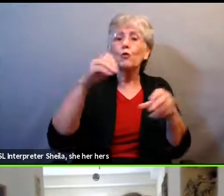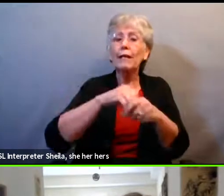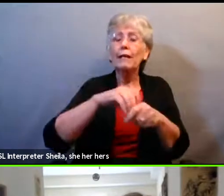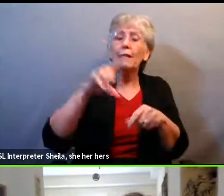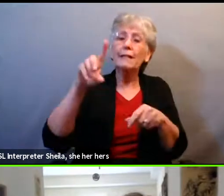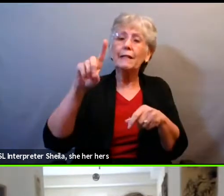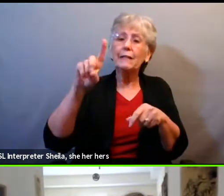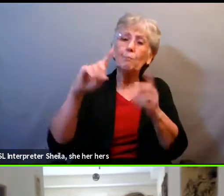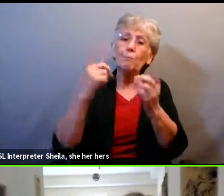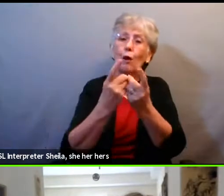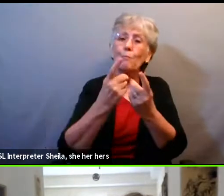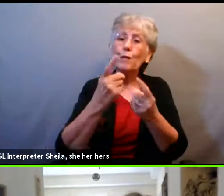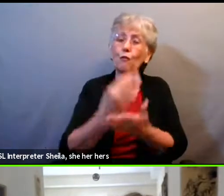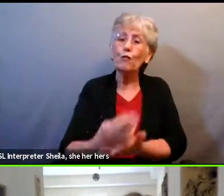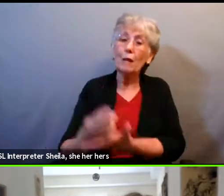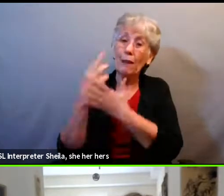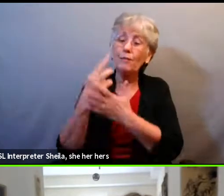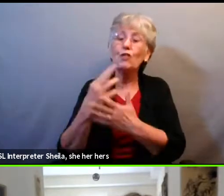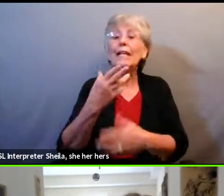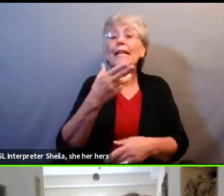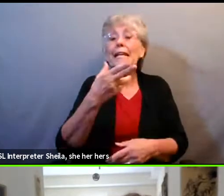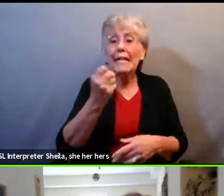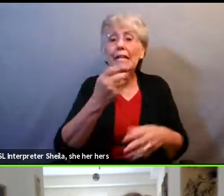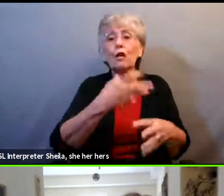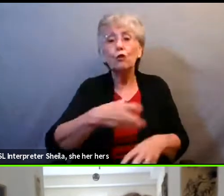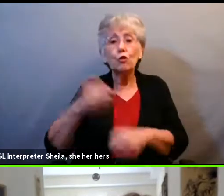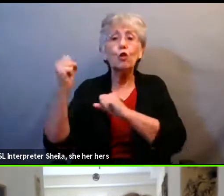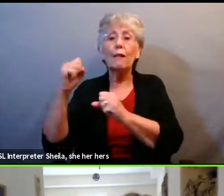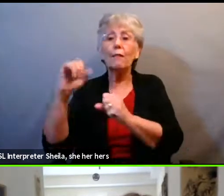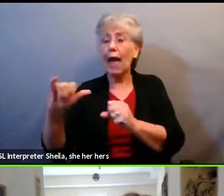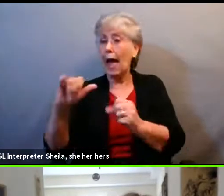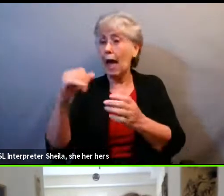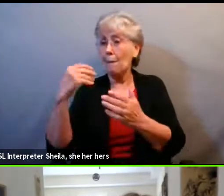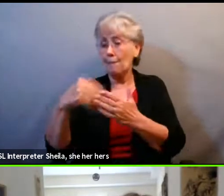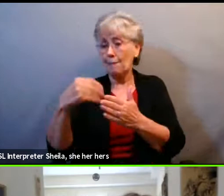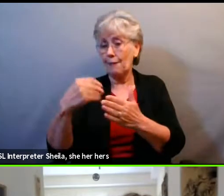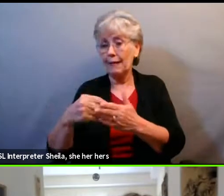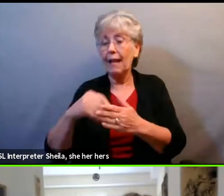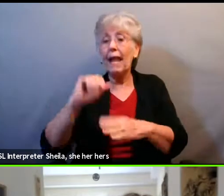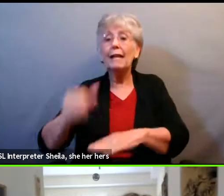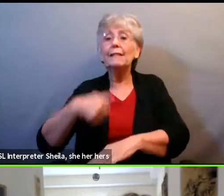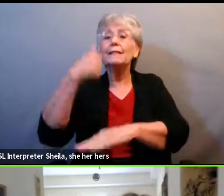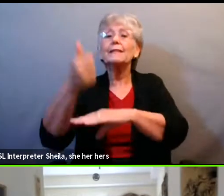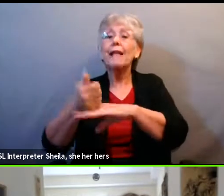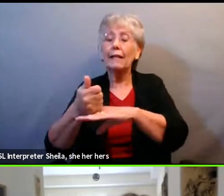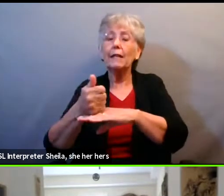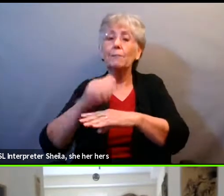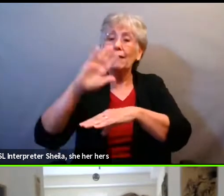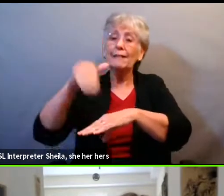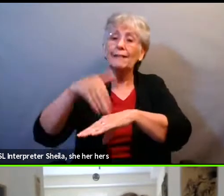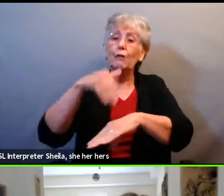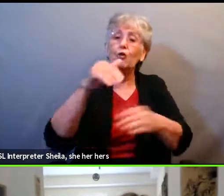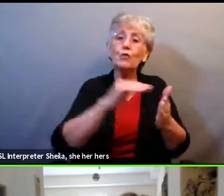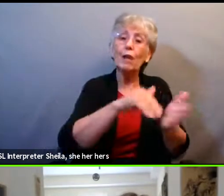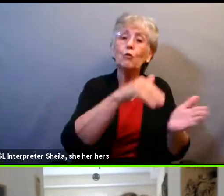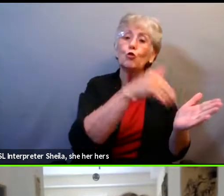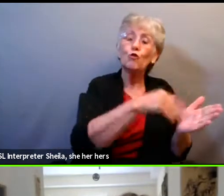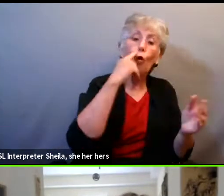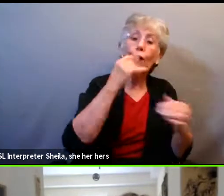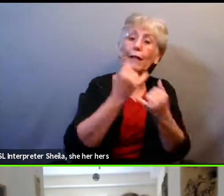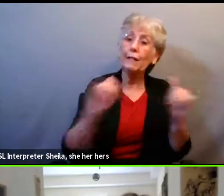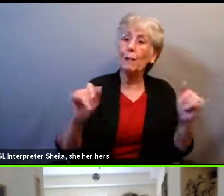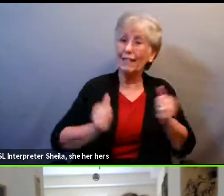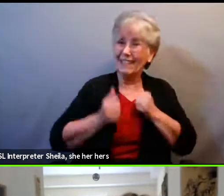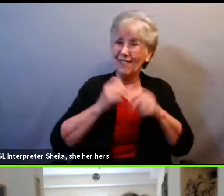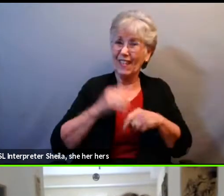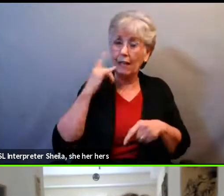and he had taken money and helped set up about 10 centers for independent living in California. And most states